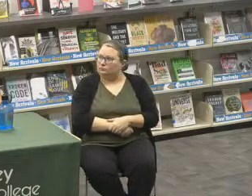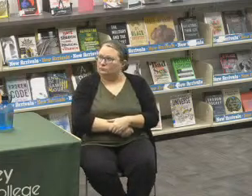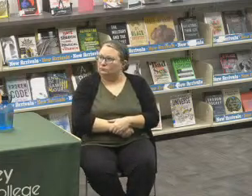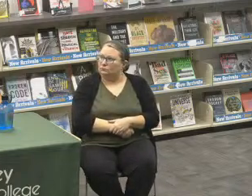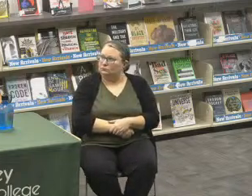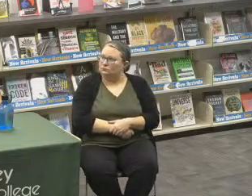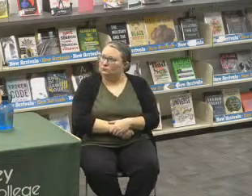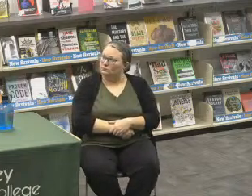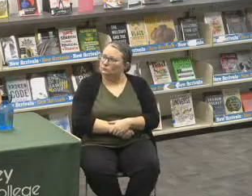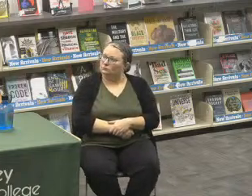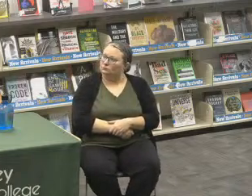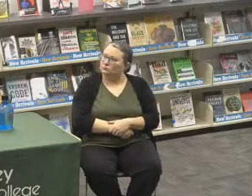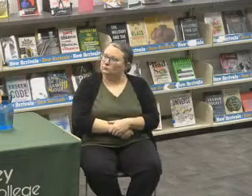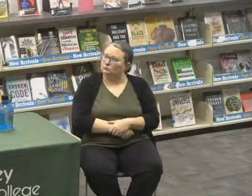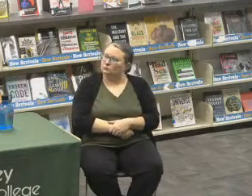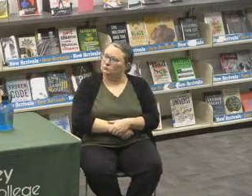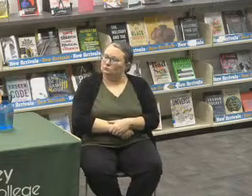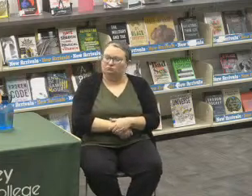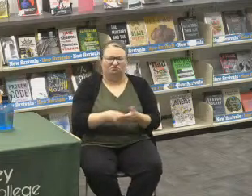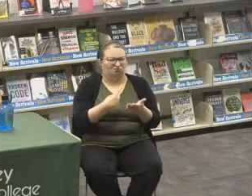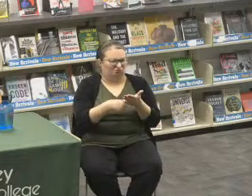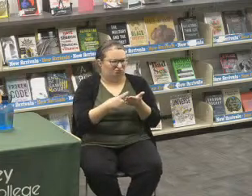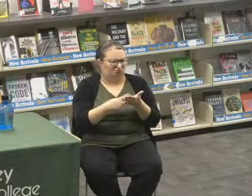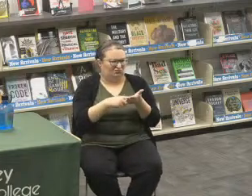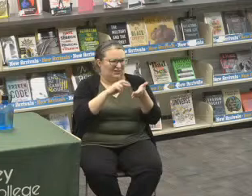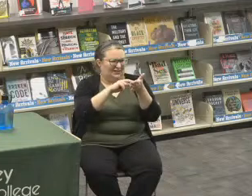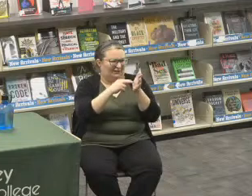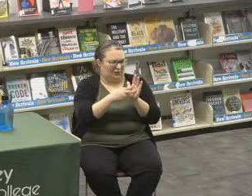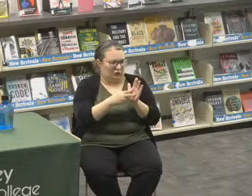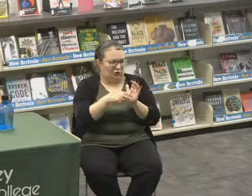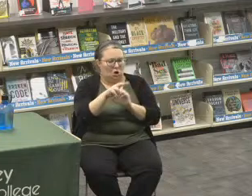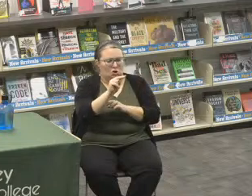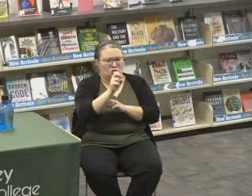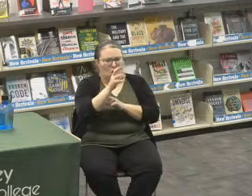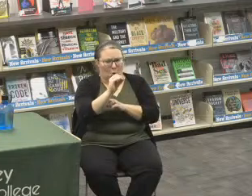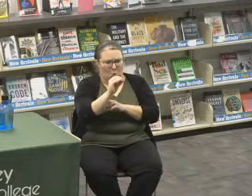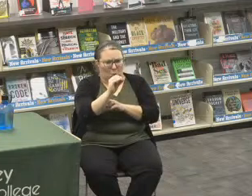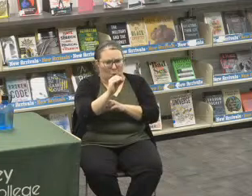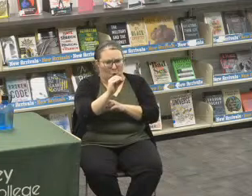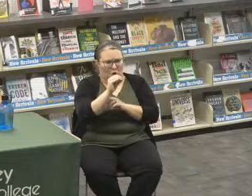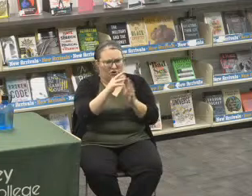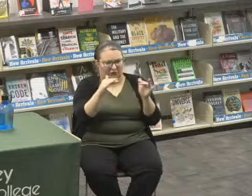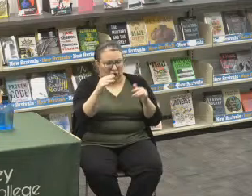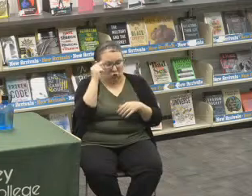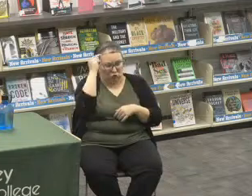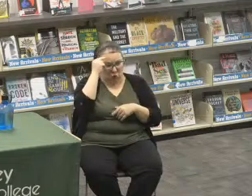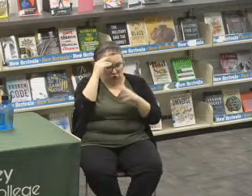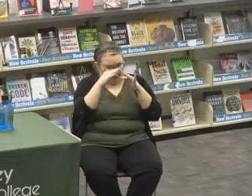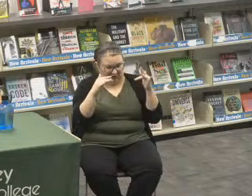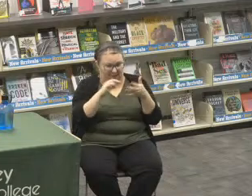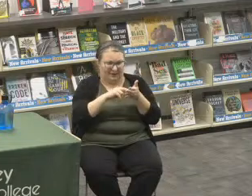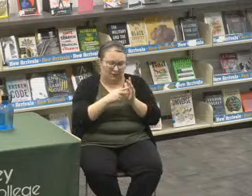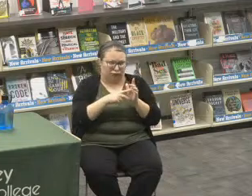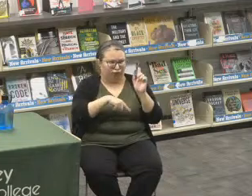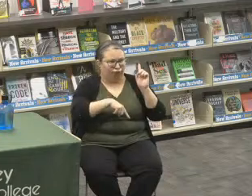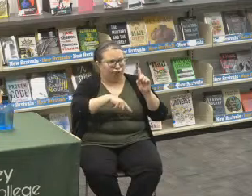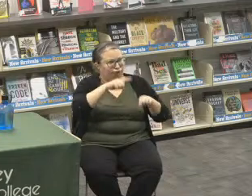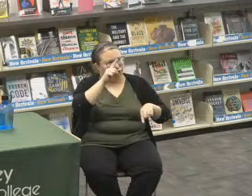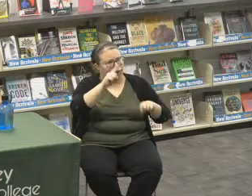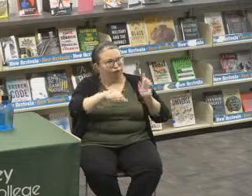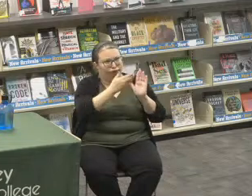And then we'll kind of talk about some definitions here. So neurodiversity is the idea that there's a wide